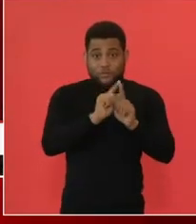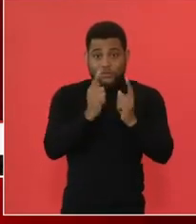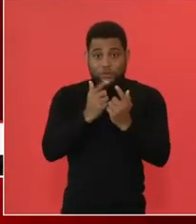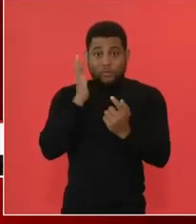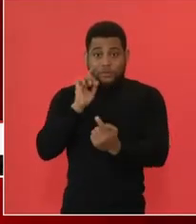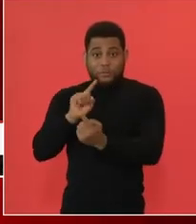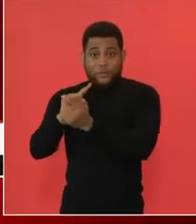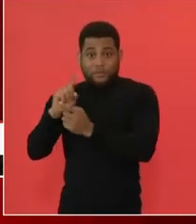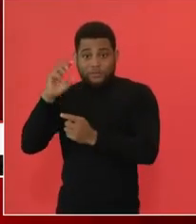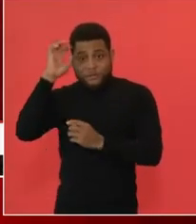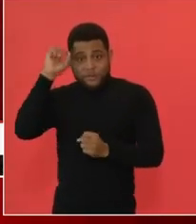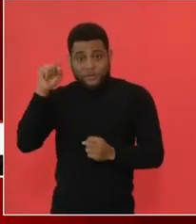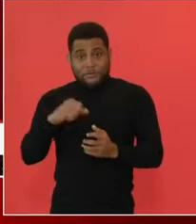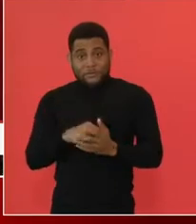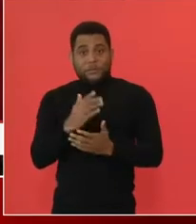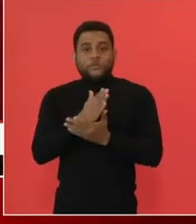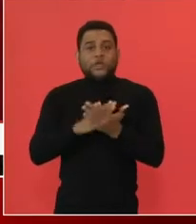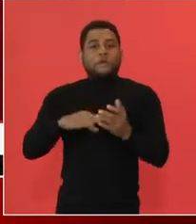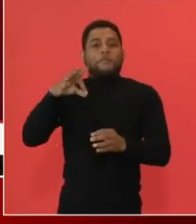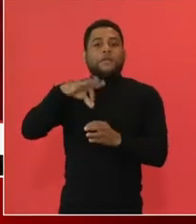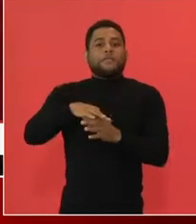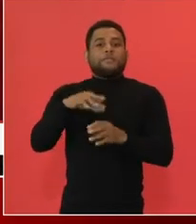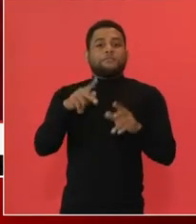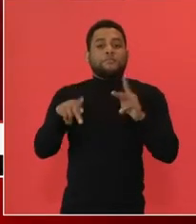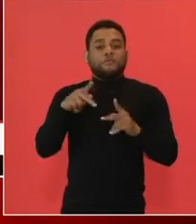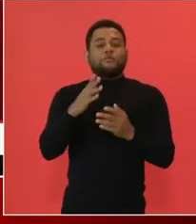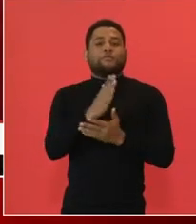police leaders.